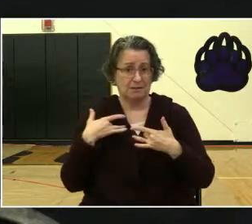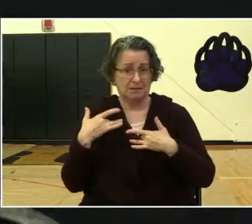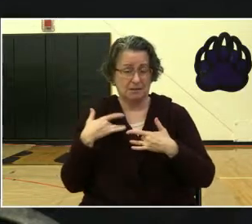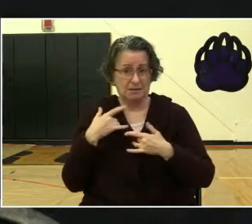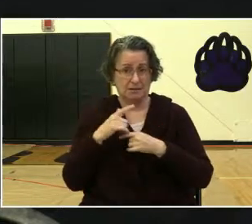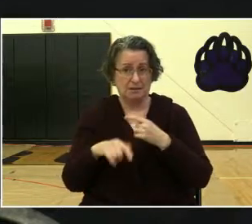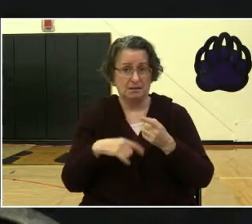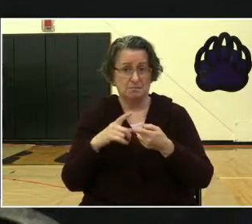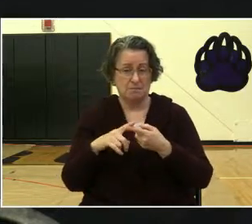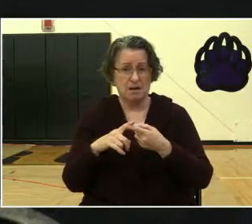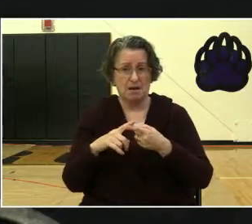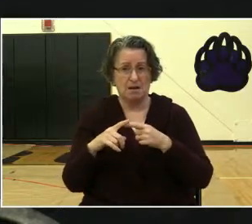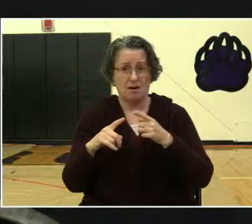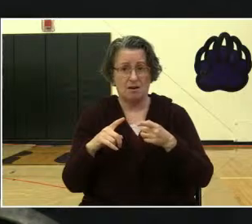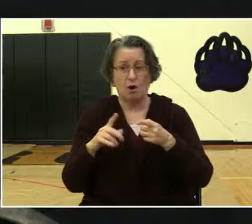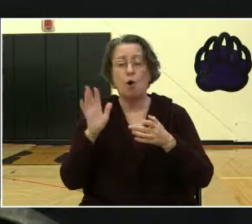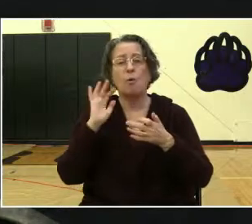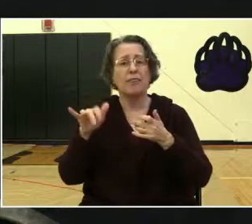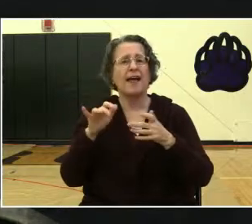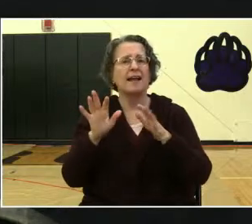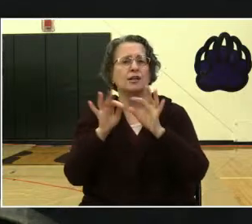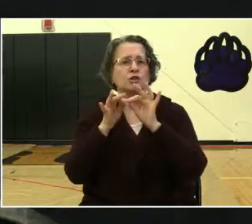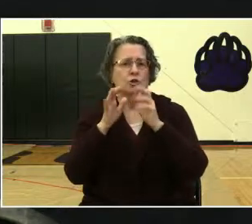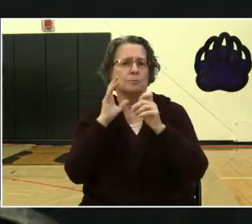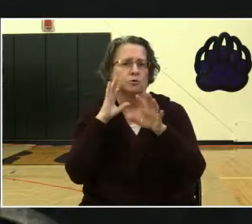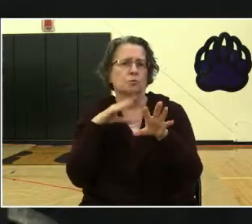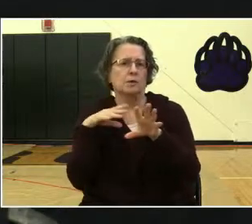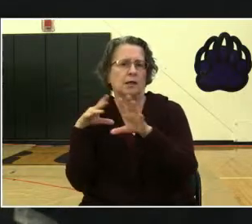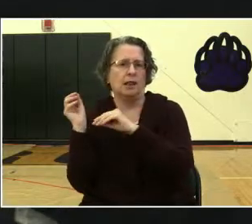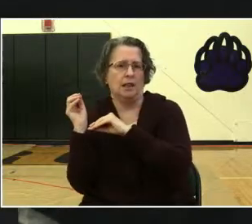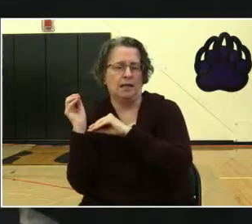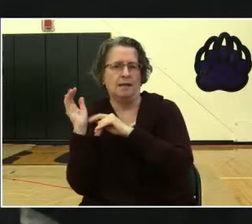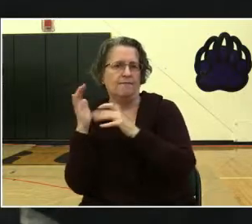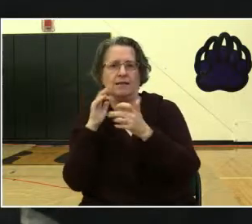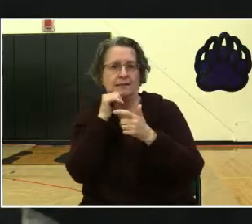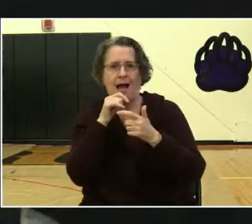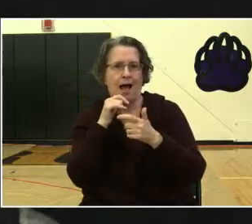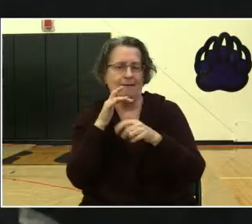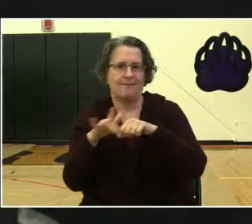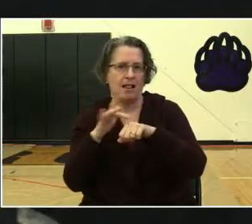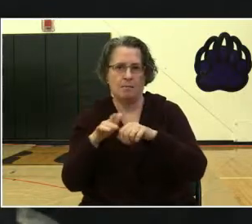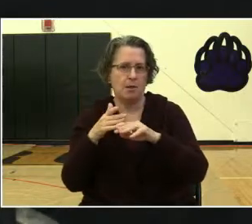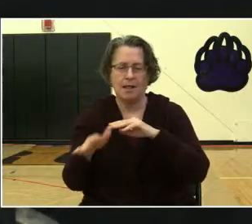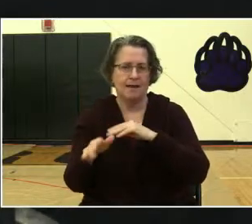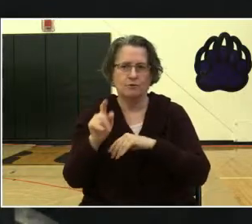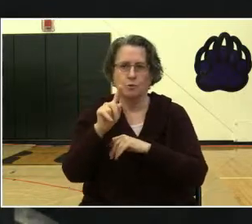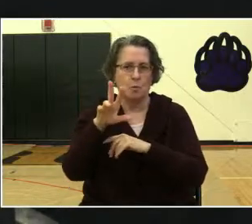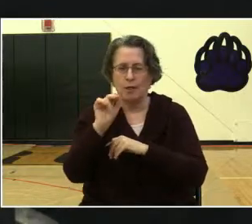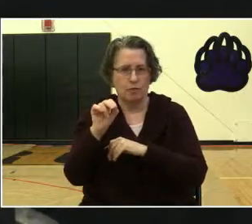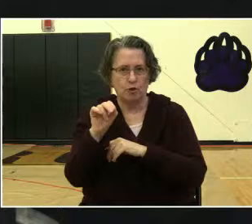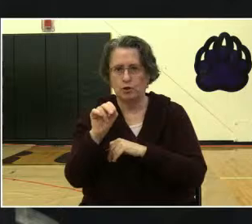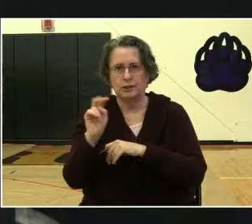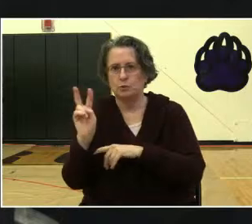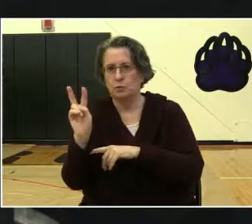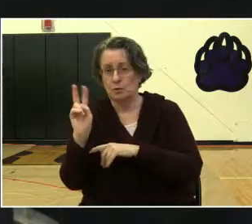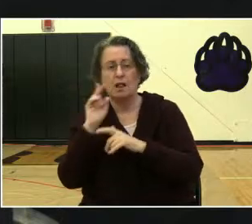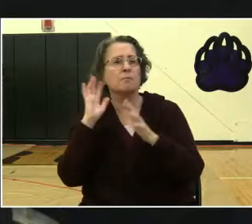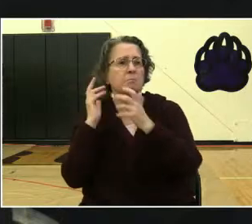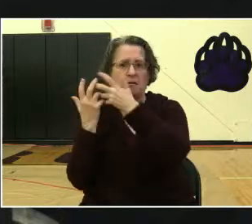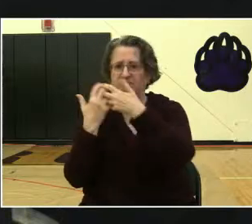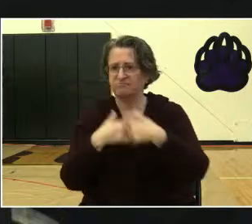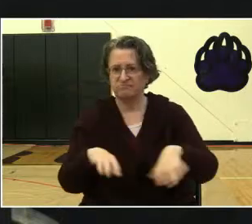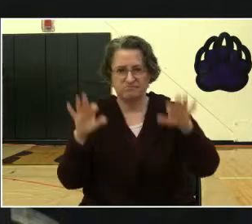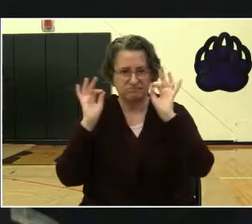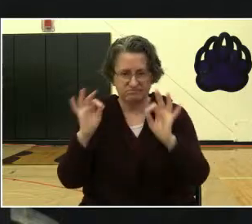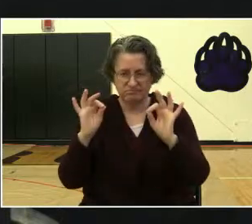the possibility that we would have interpreters available after 1:30 or 2:00 but we've made arrangements so the meeting